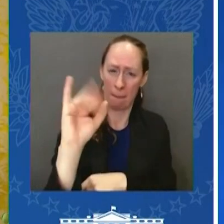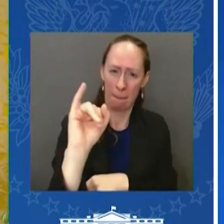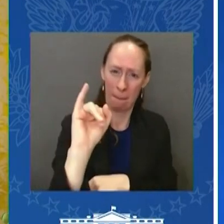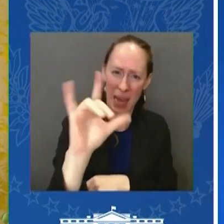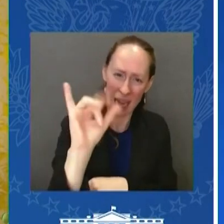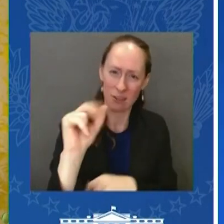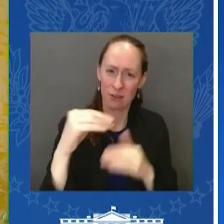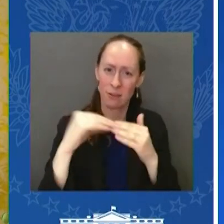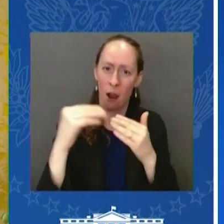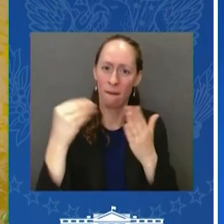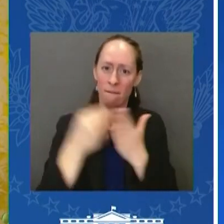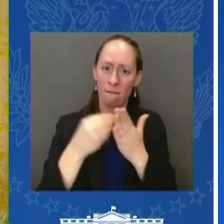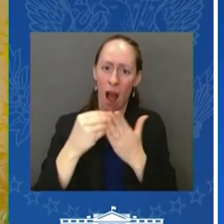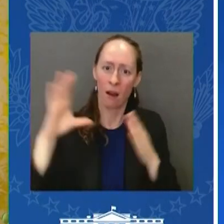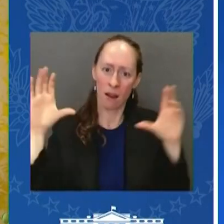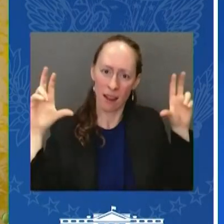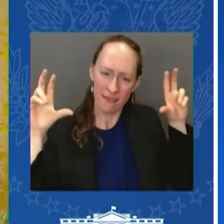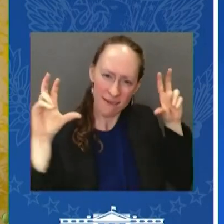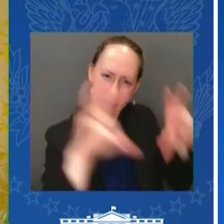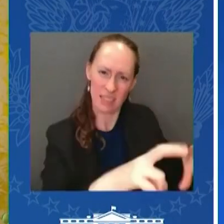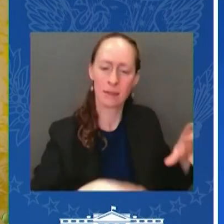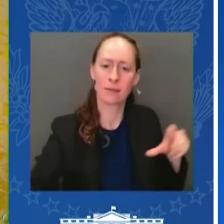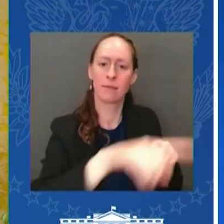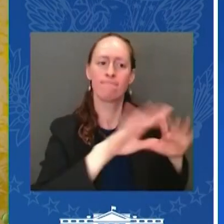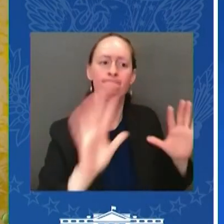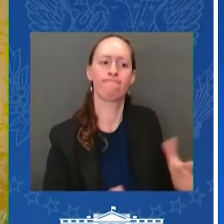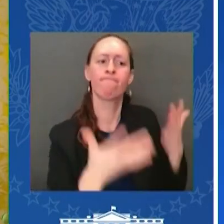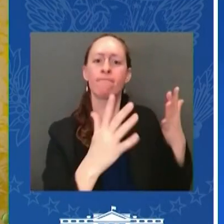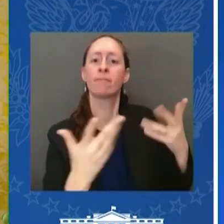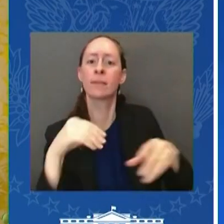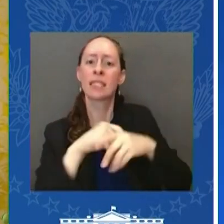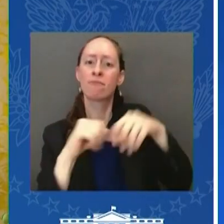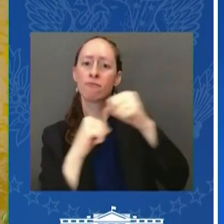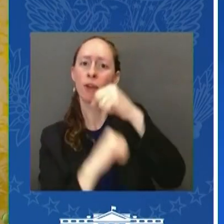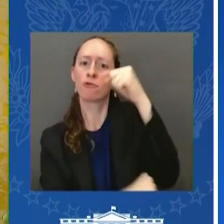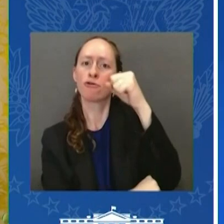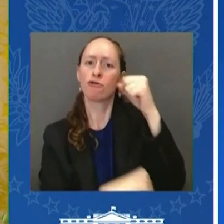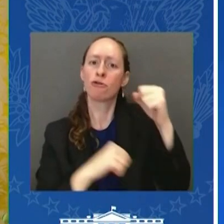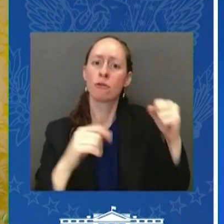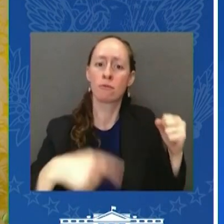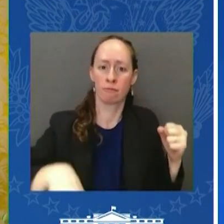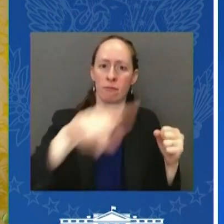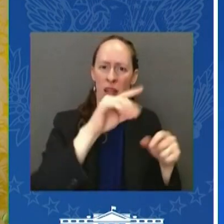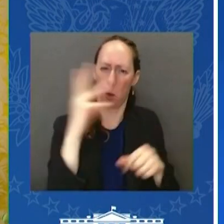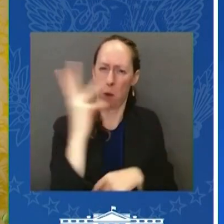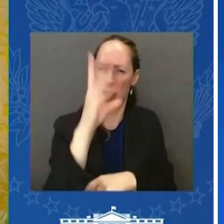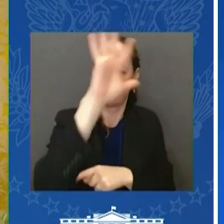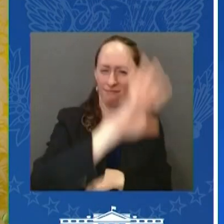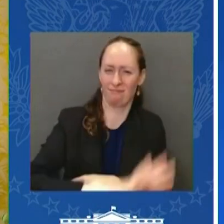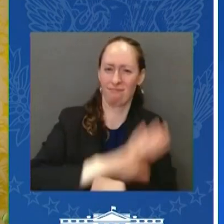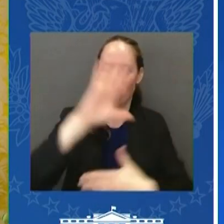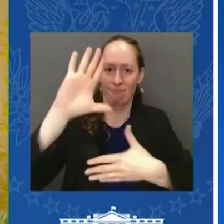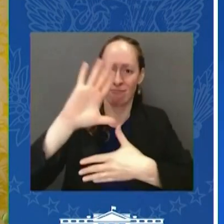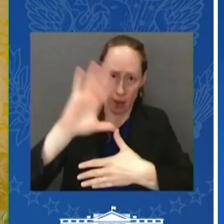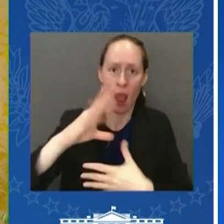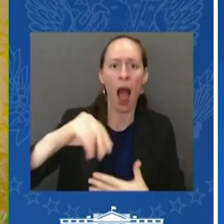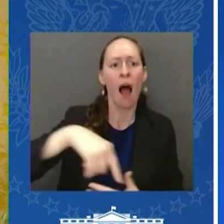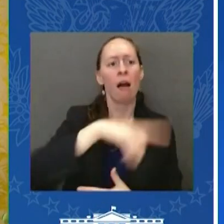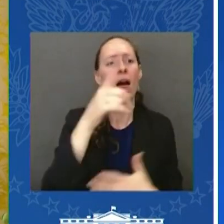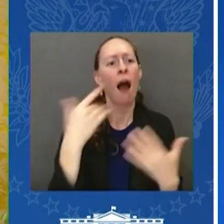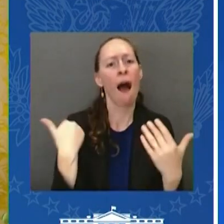strengthening the critical supply chains. Modern ports, clean energy grids, digital